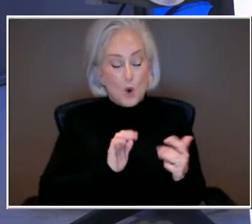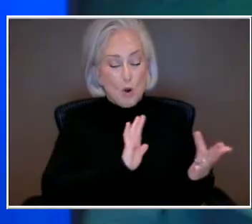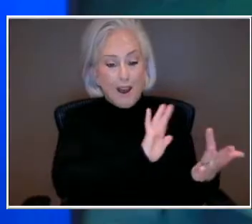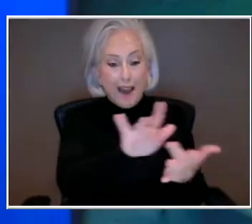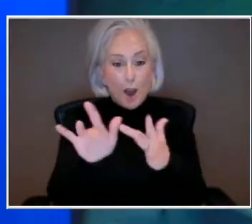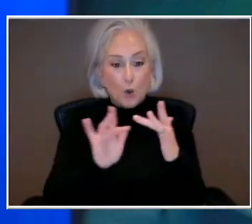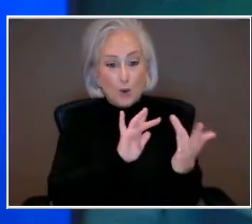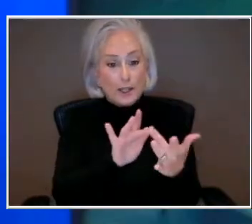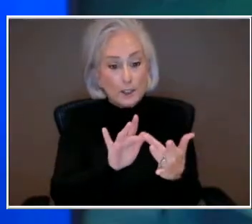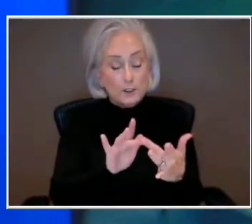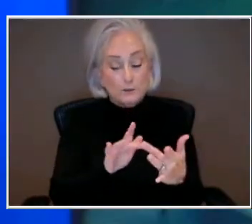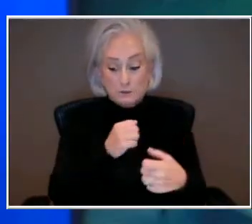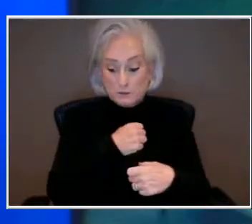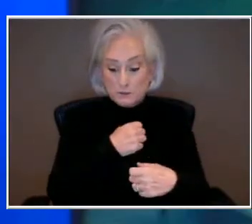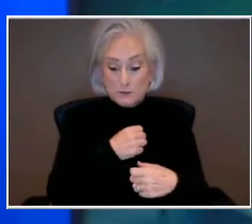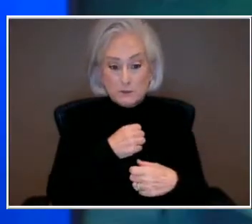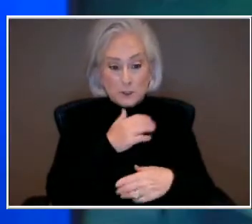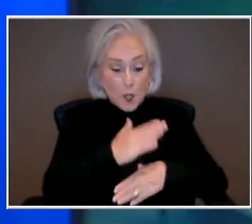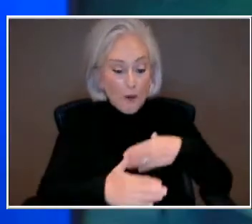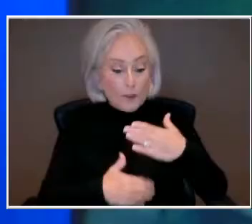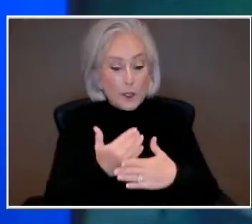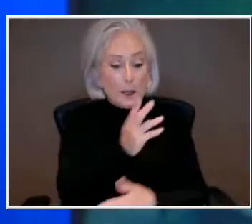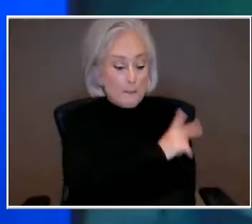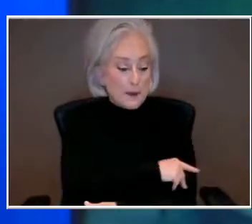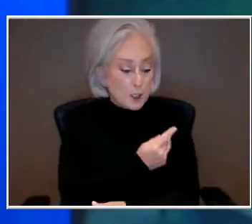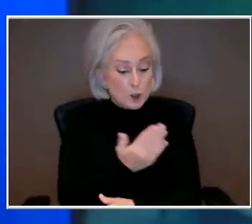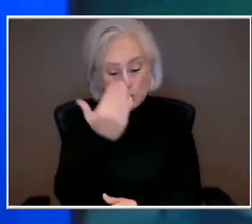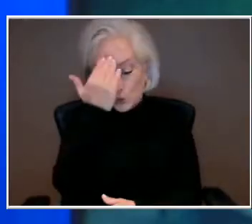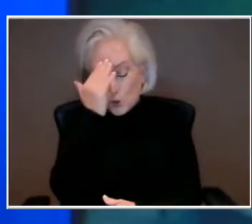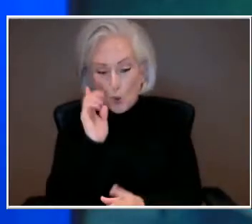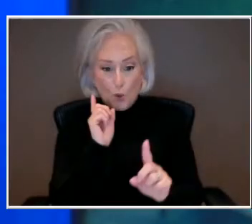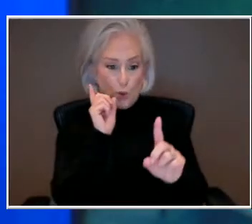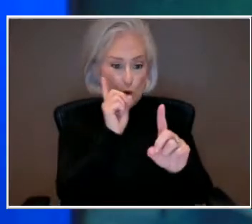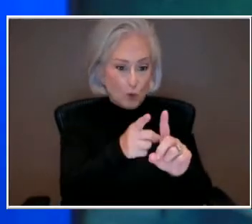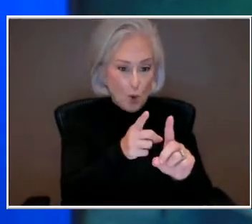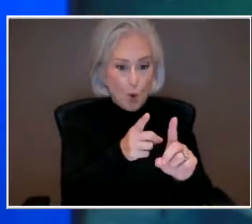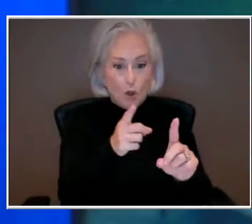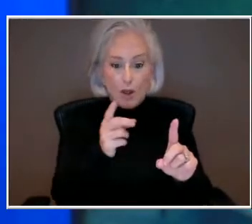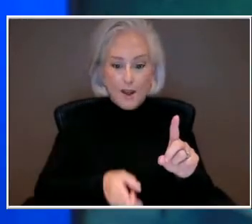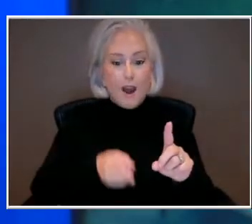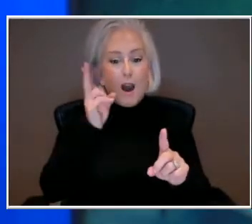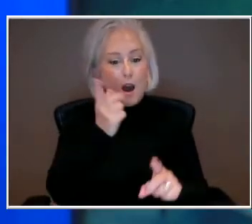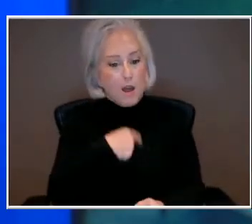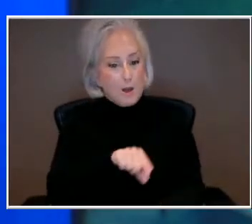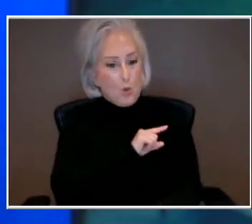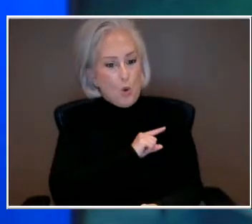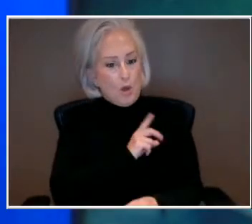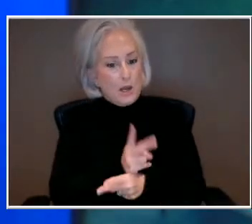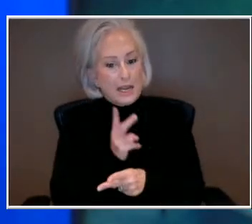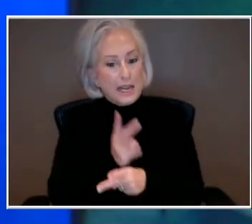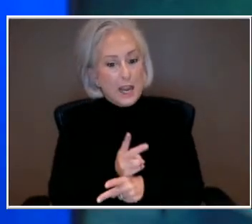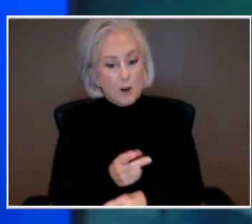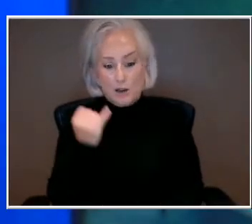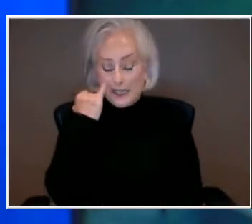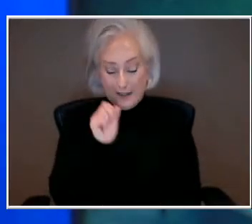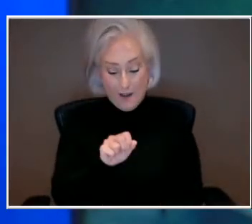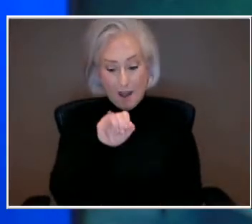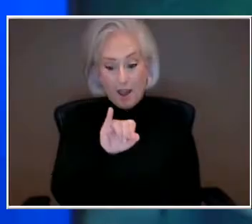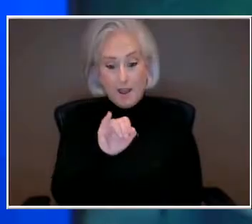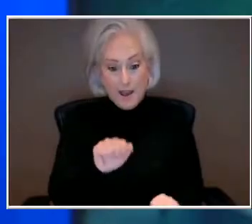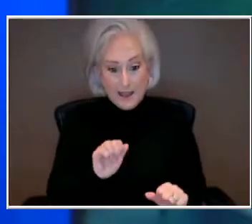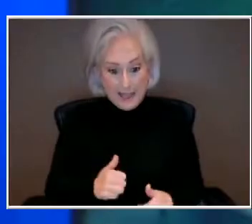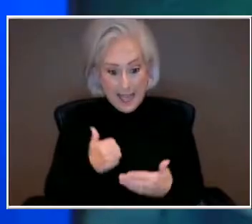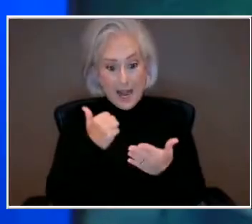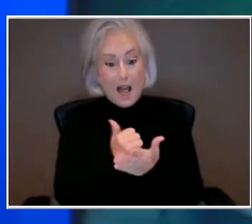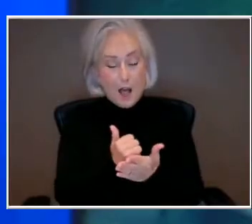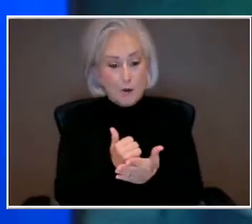reassuring patients that, you know, our goal is always to provide the highest quality care, and if AI can help us do that, we want to make sure